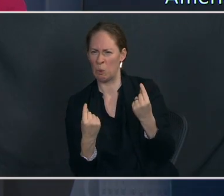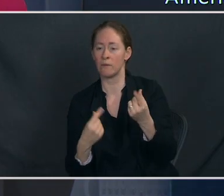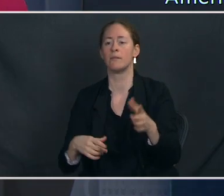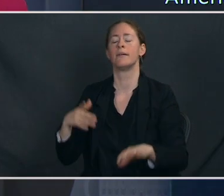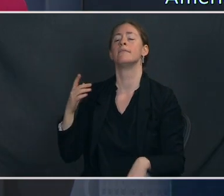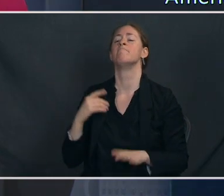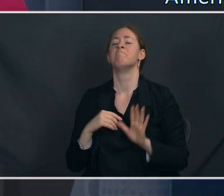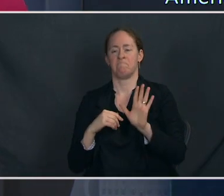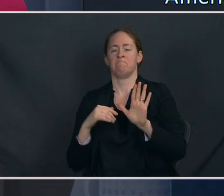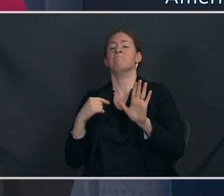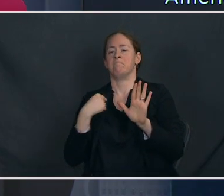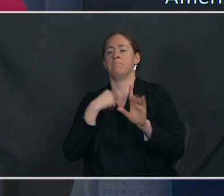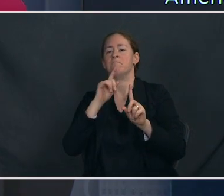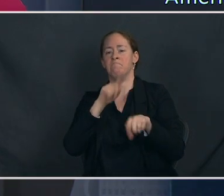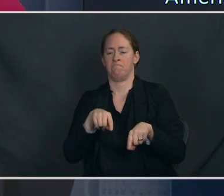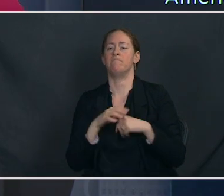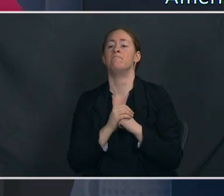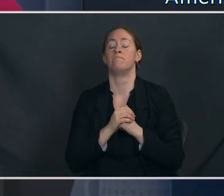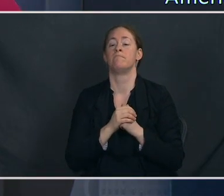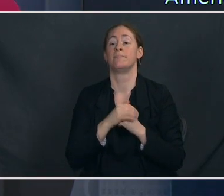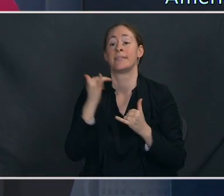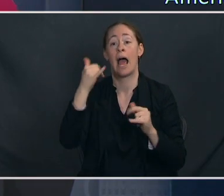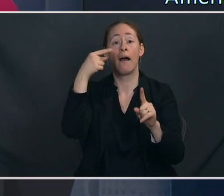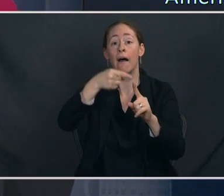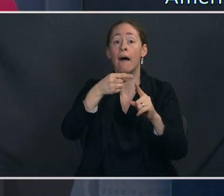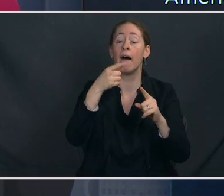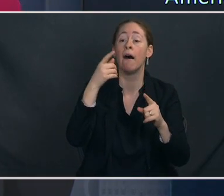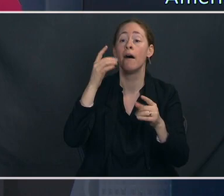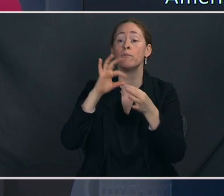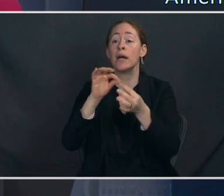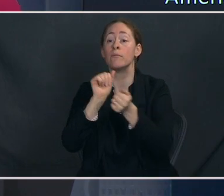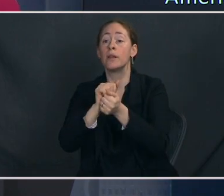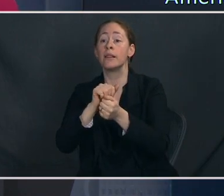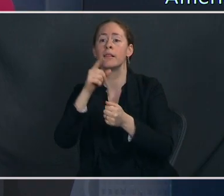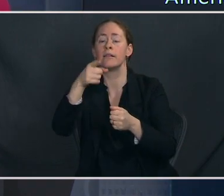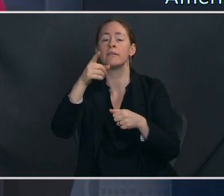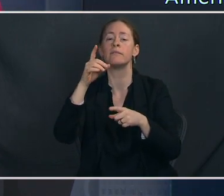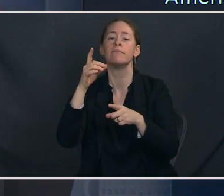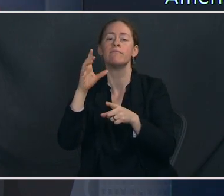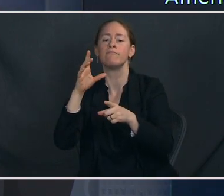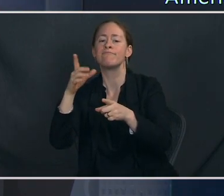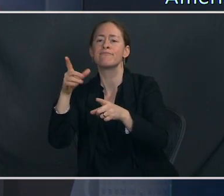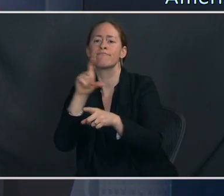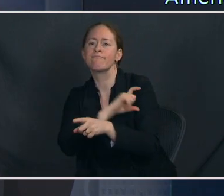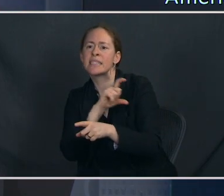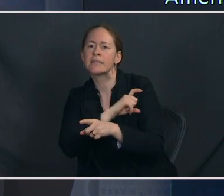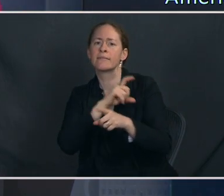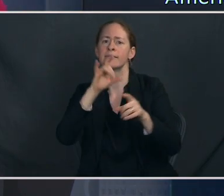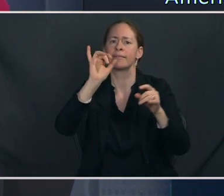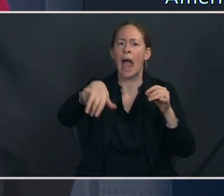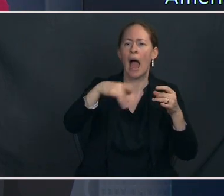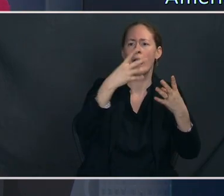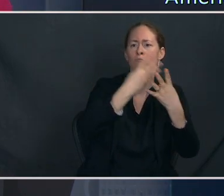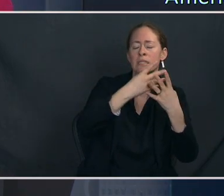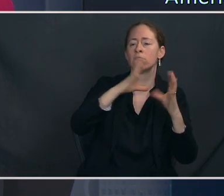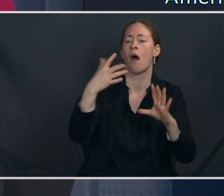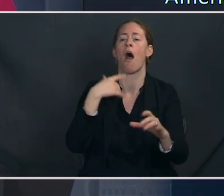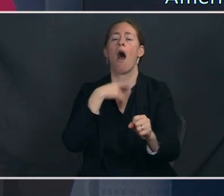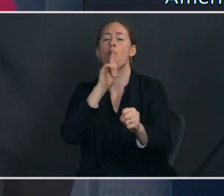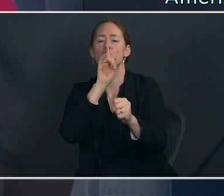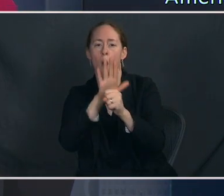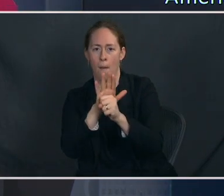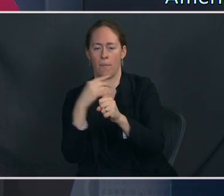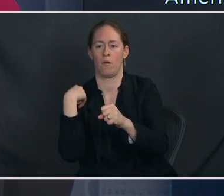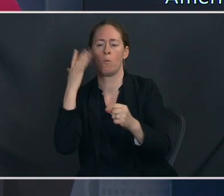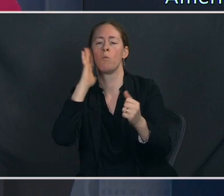entire basket of very important criminal justice reform issues, this is something that we are committed to addressing, and we will have